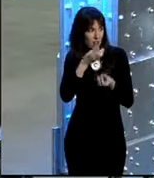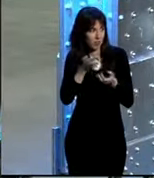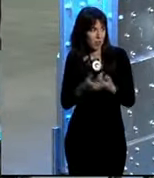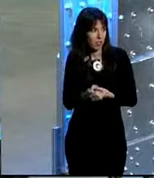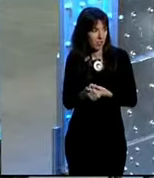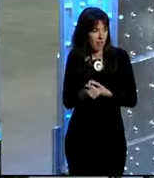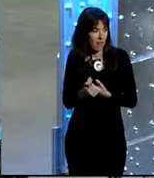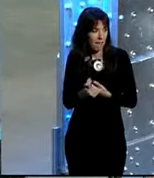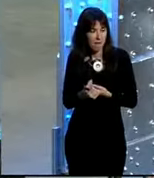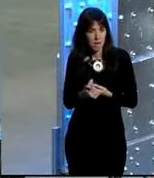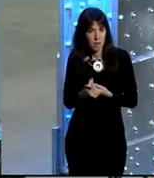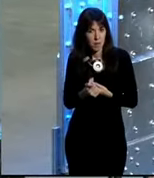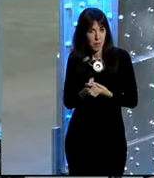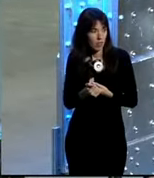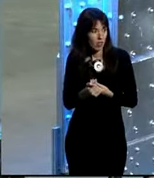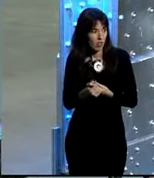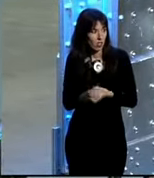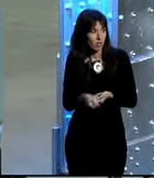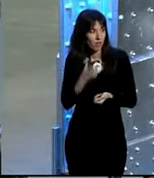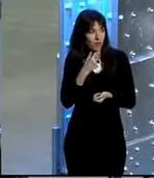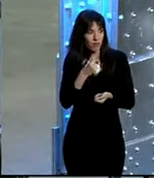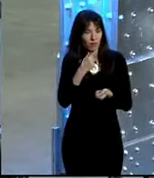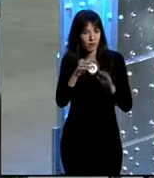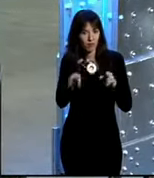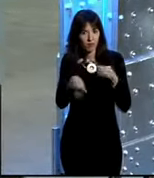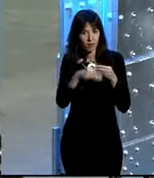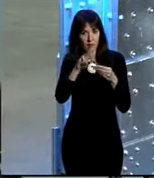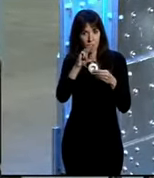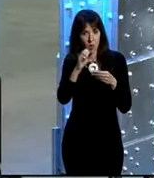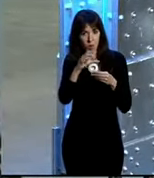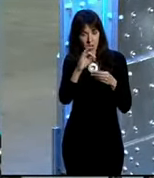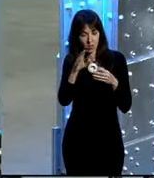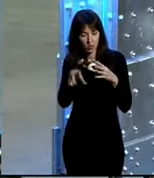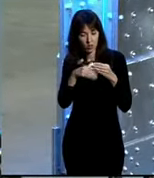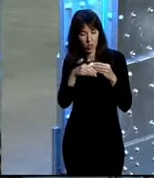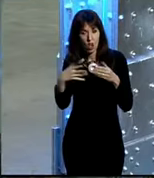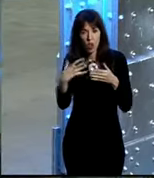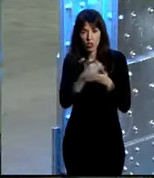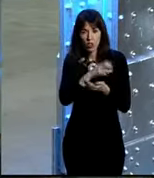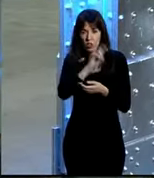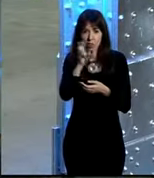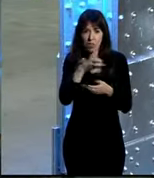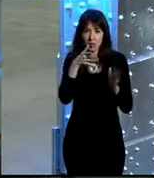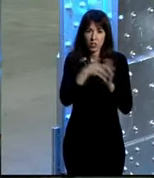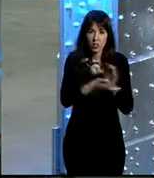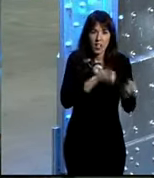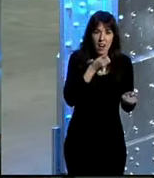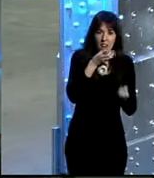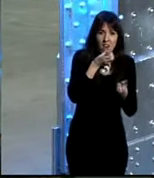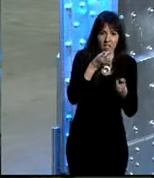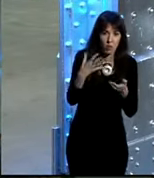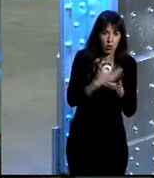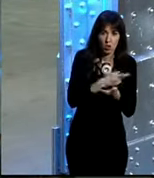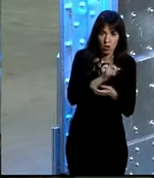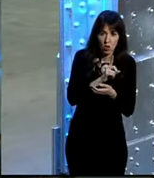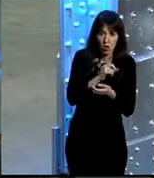possibilities for the physical experience that could add up to narration. So, like Paco said,